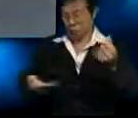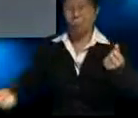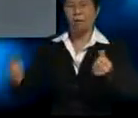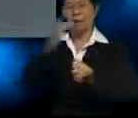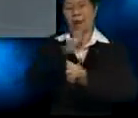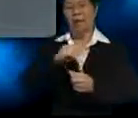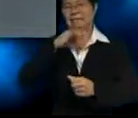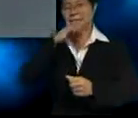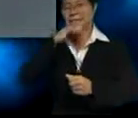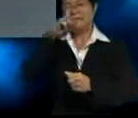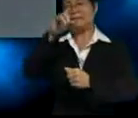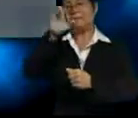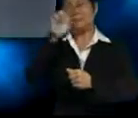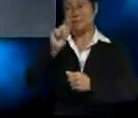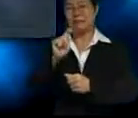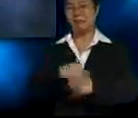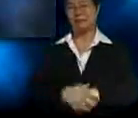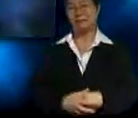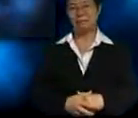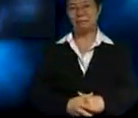substances and dirt.